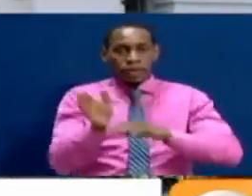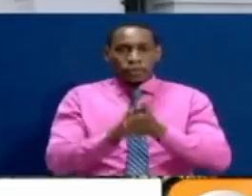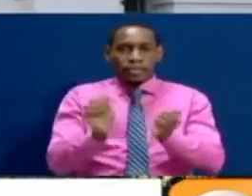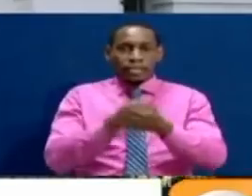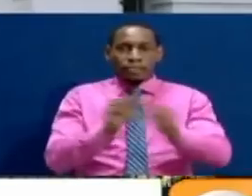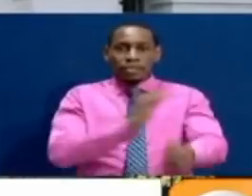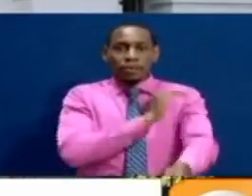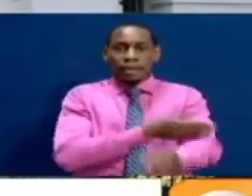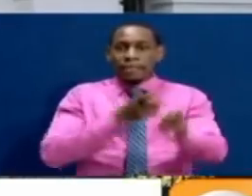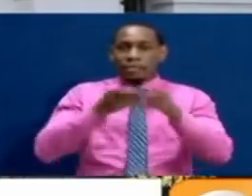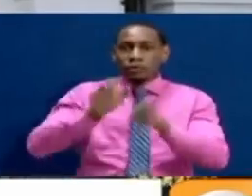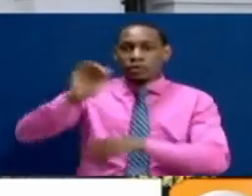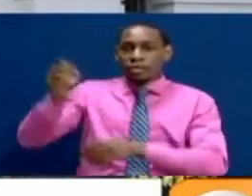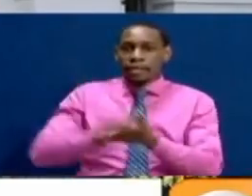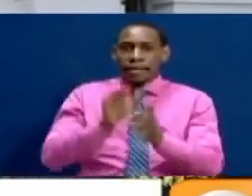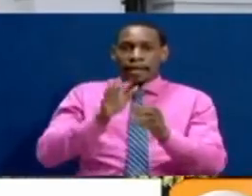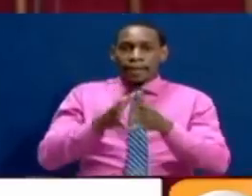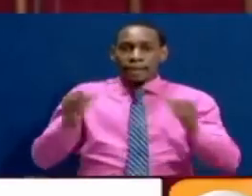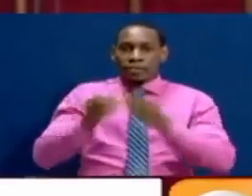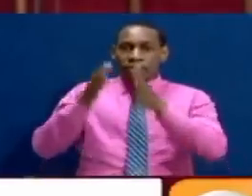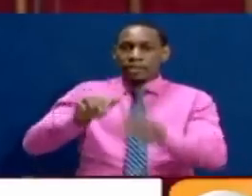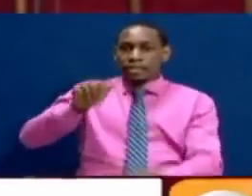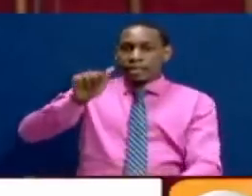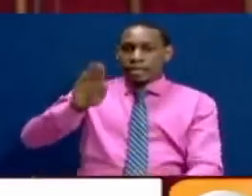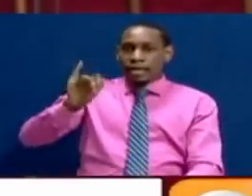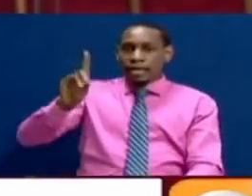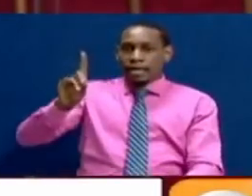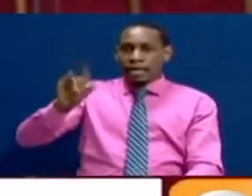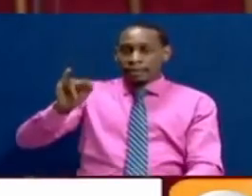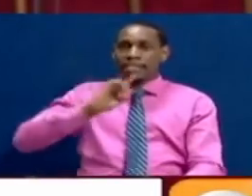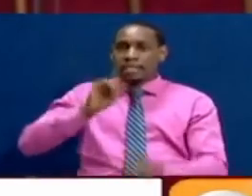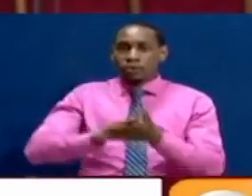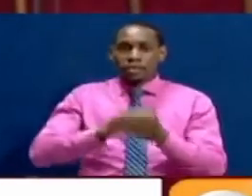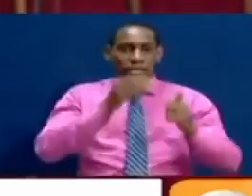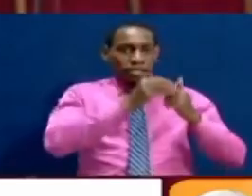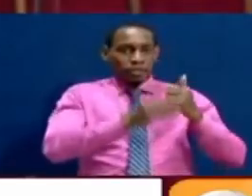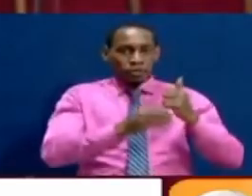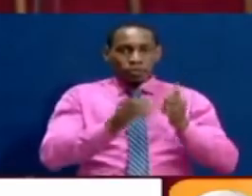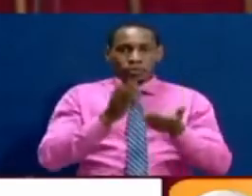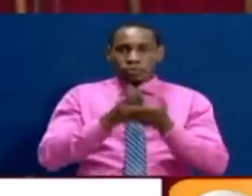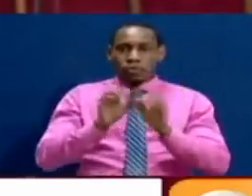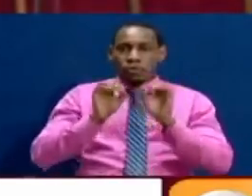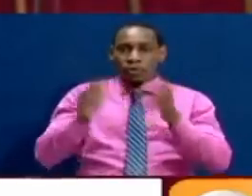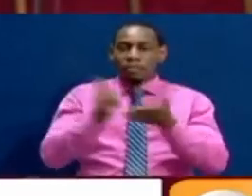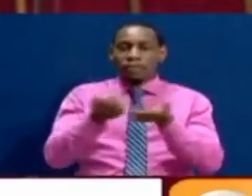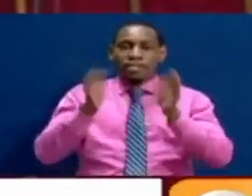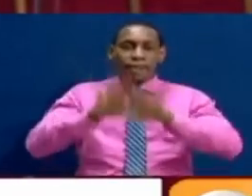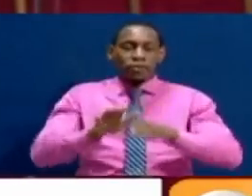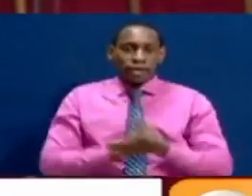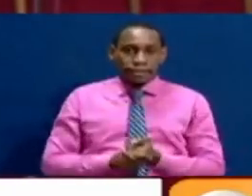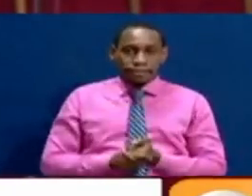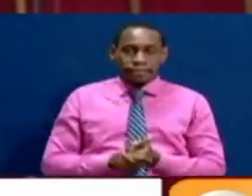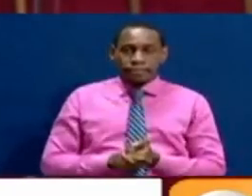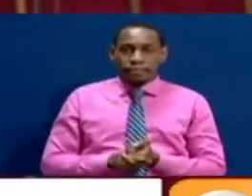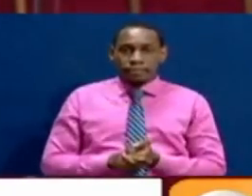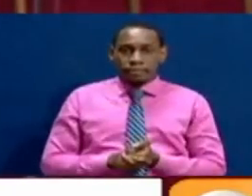incapacity to run the county. Majority Leader Abdi Guyo said Sonko has functionally run City Hall to the ground. Members